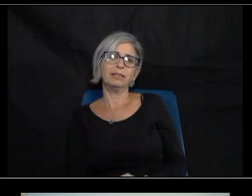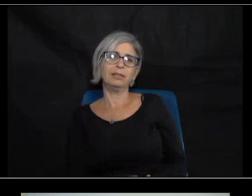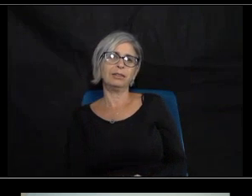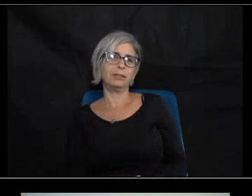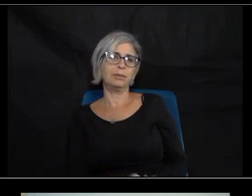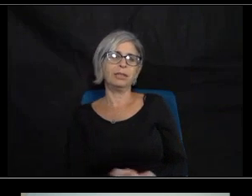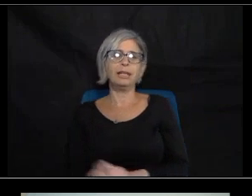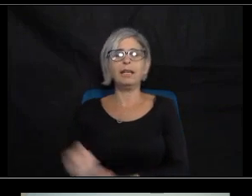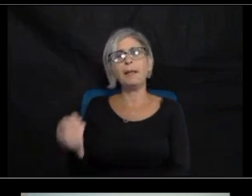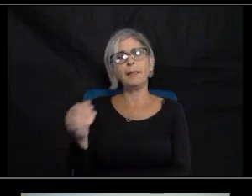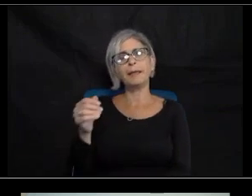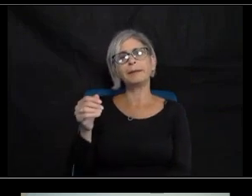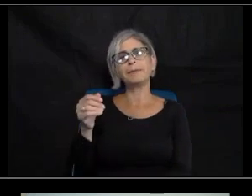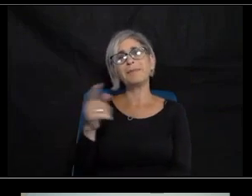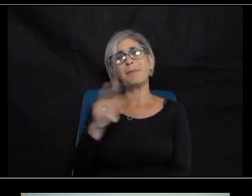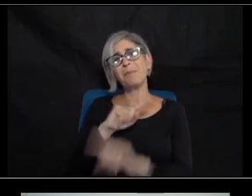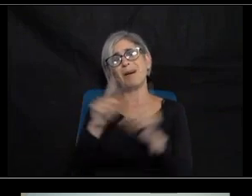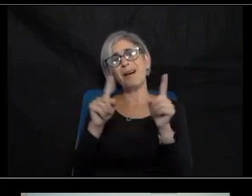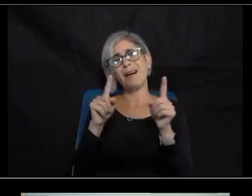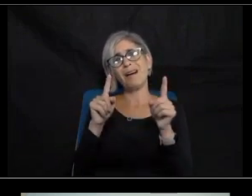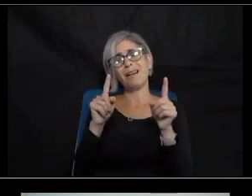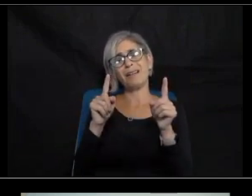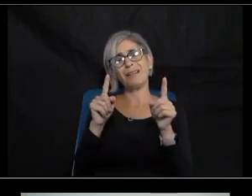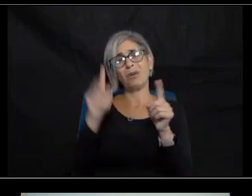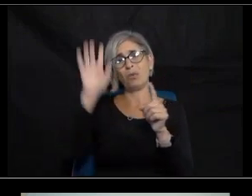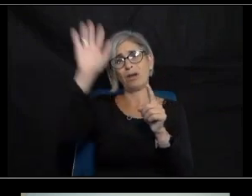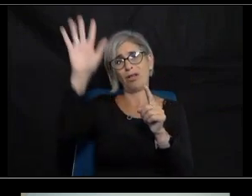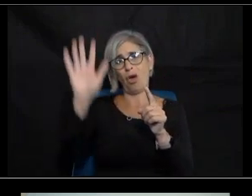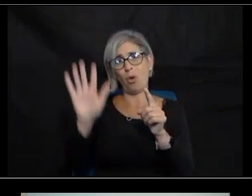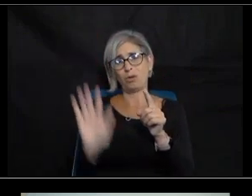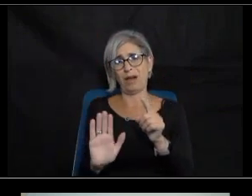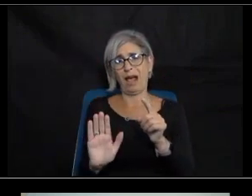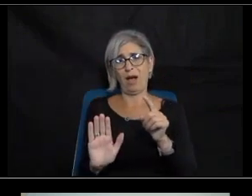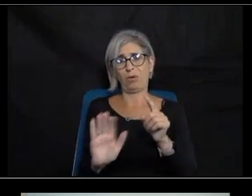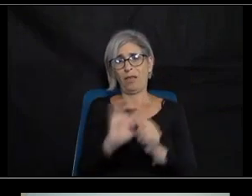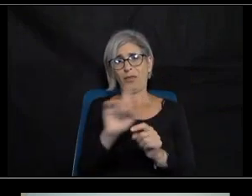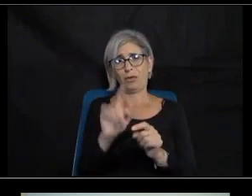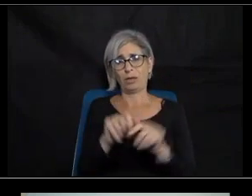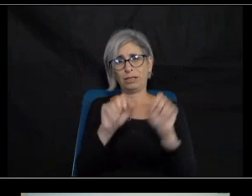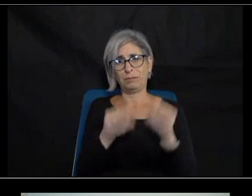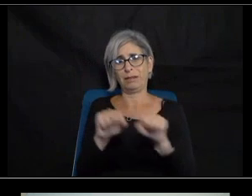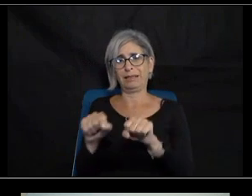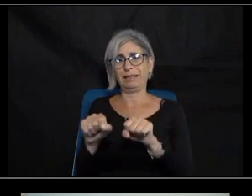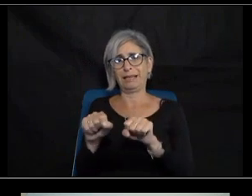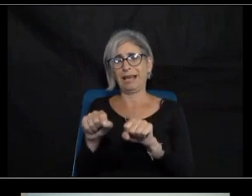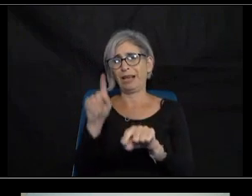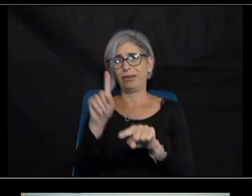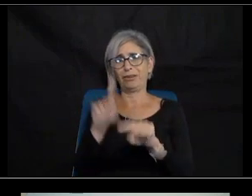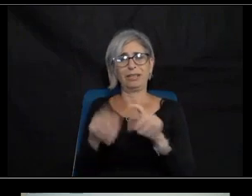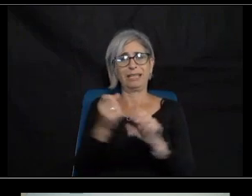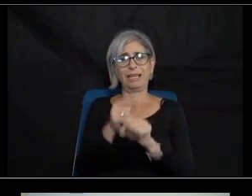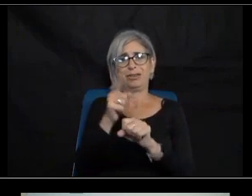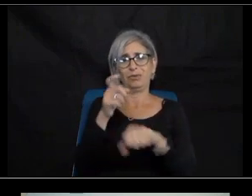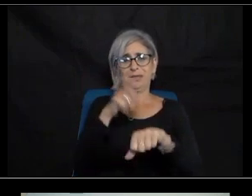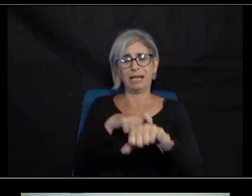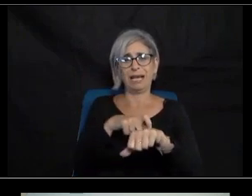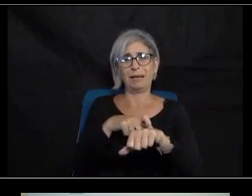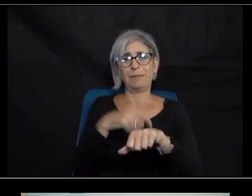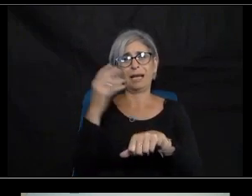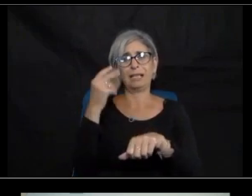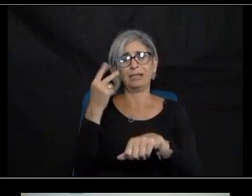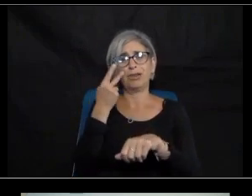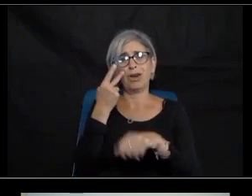but we closed down the hand raising and the question ability, so I wasn't able to get you in time. I saw your text message.